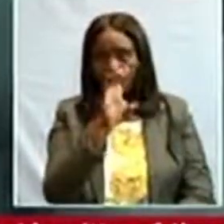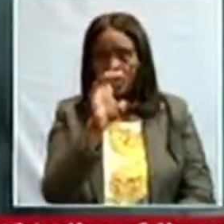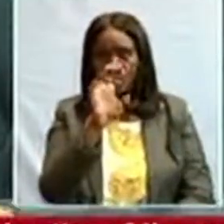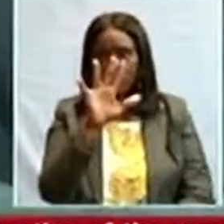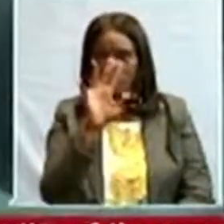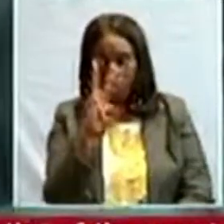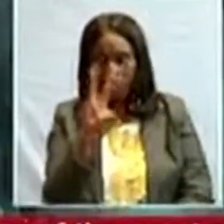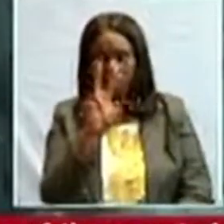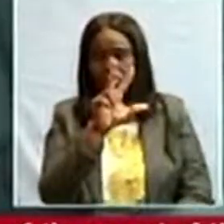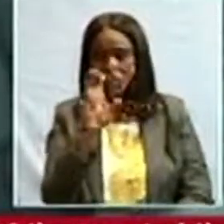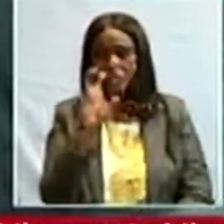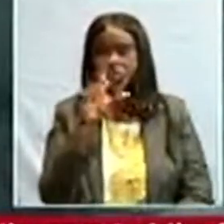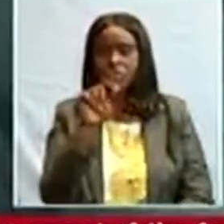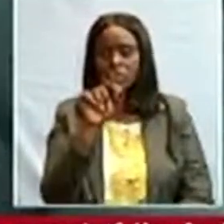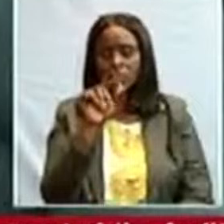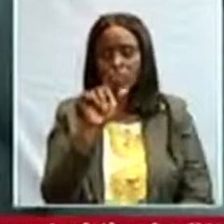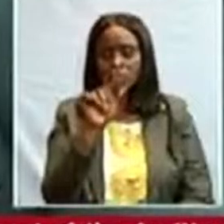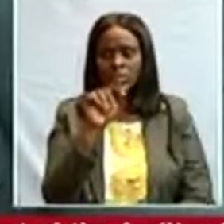452,320.